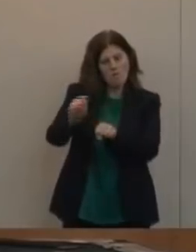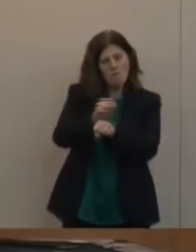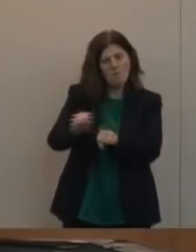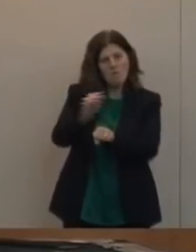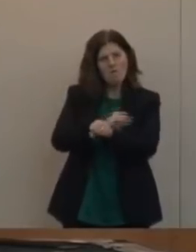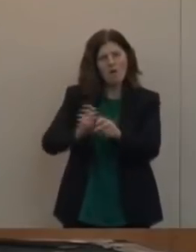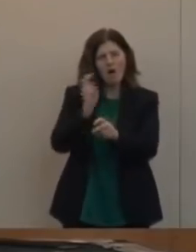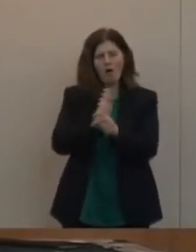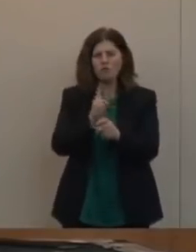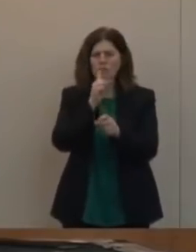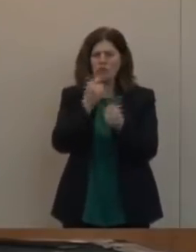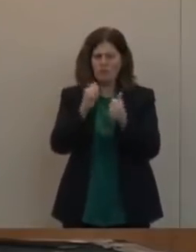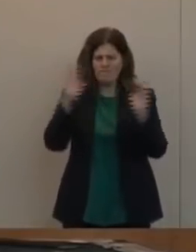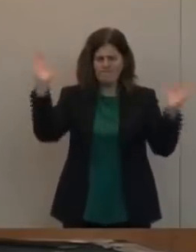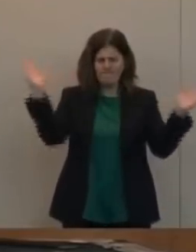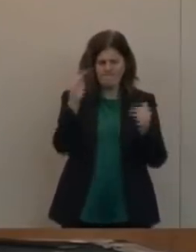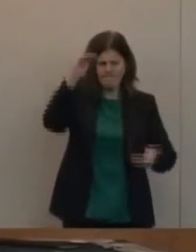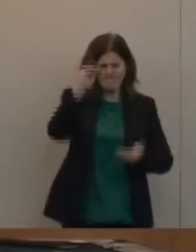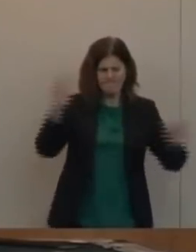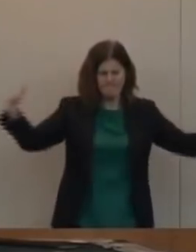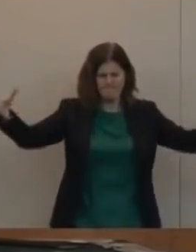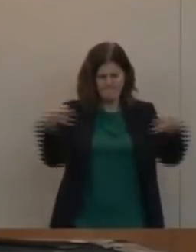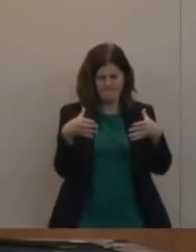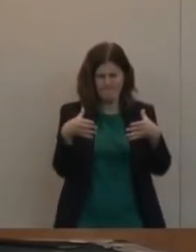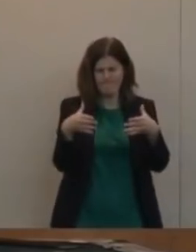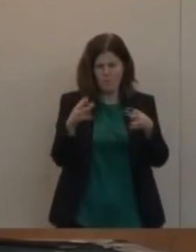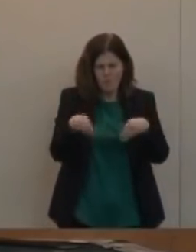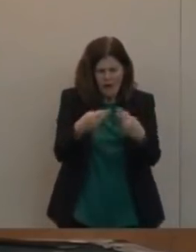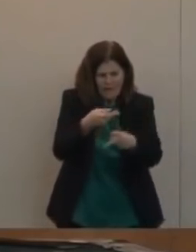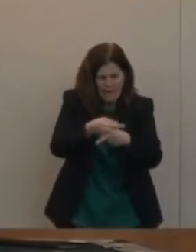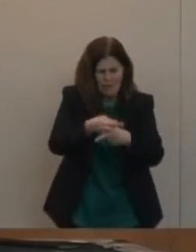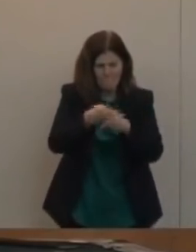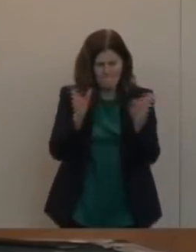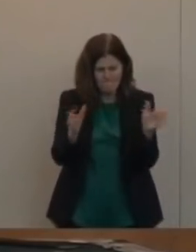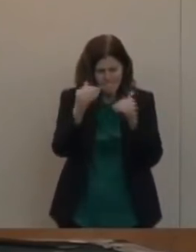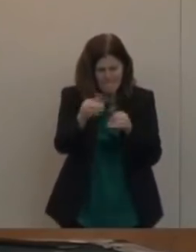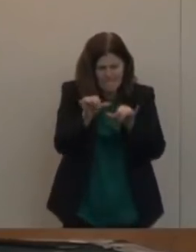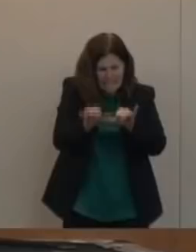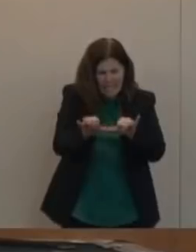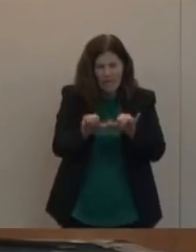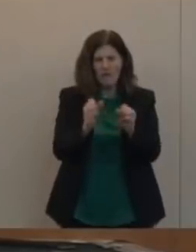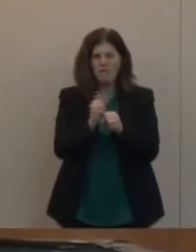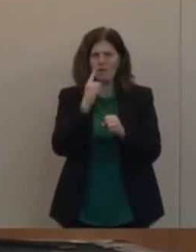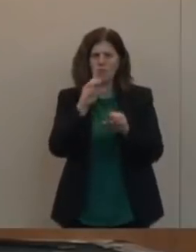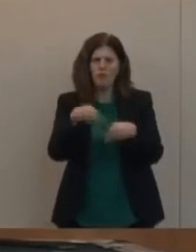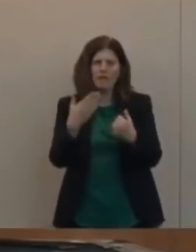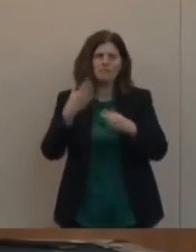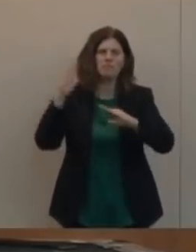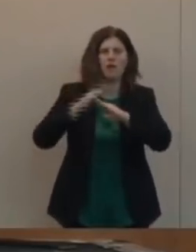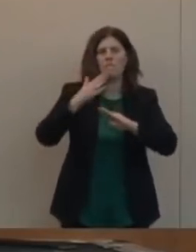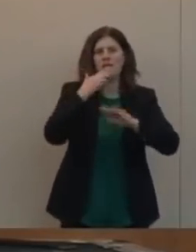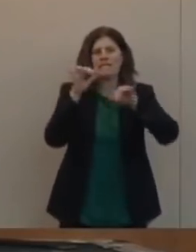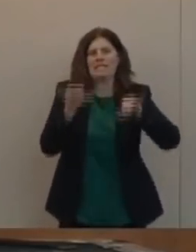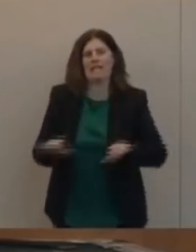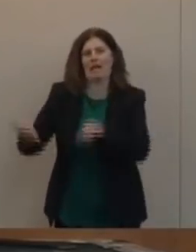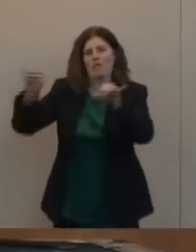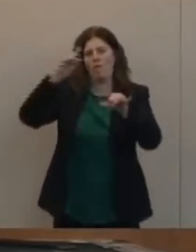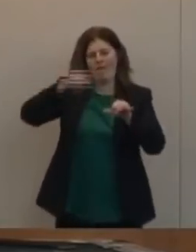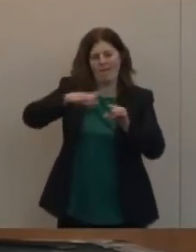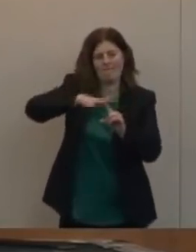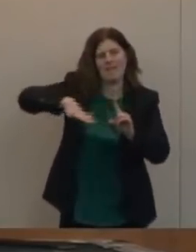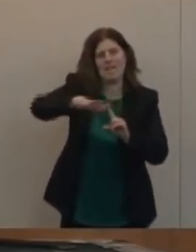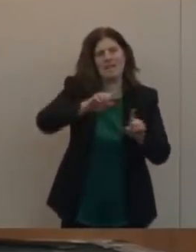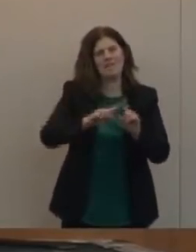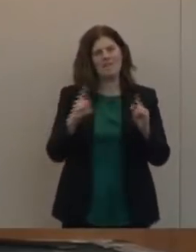to confine, contain, provide care, and make sure that we're doing the best standards in that environment. But